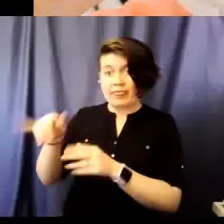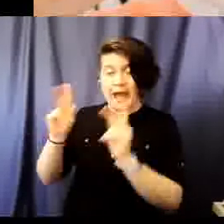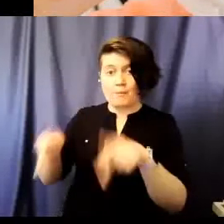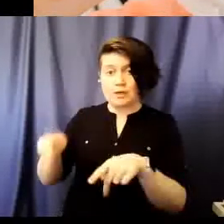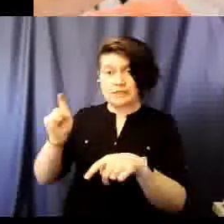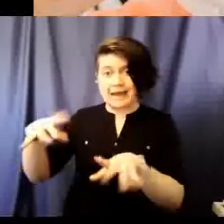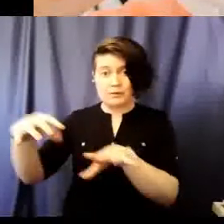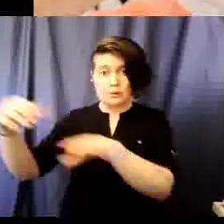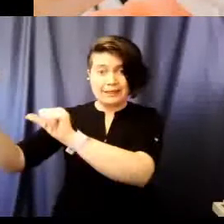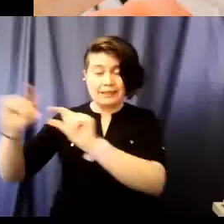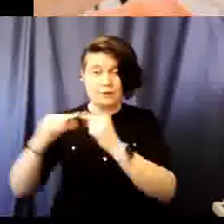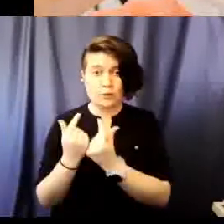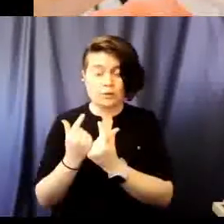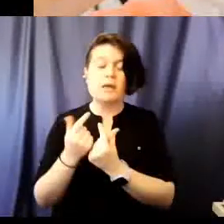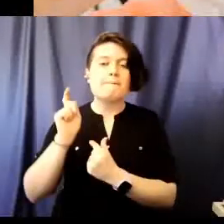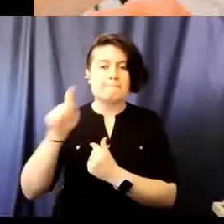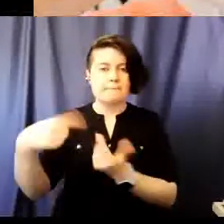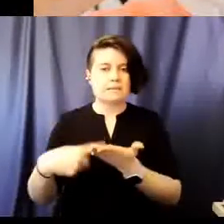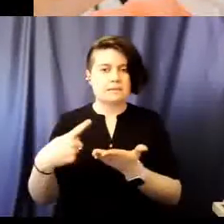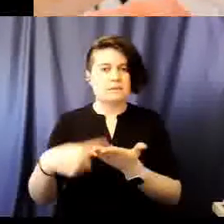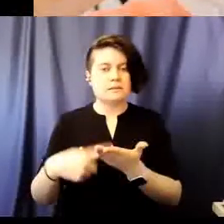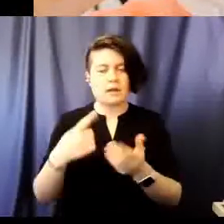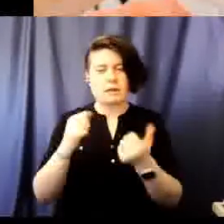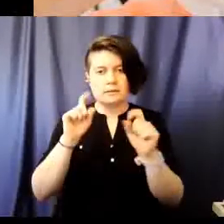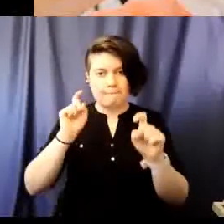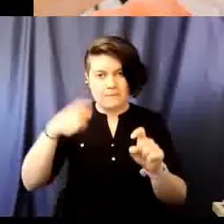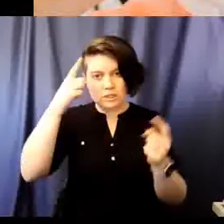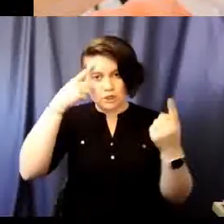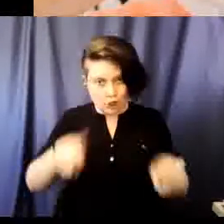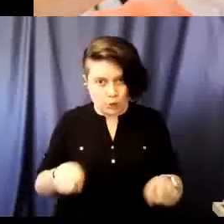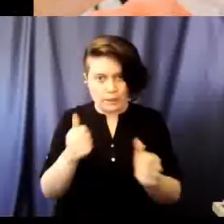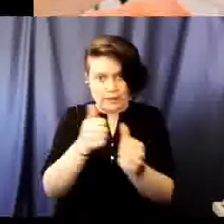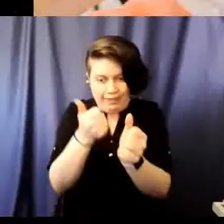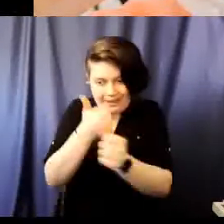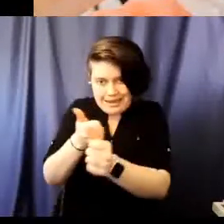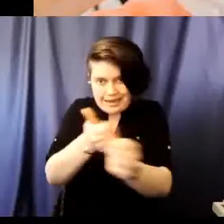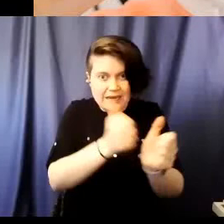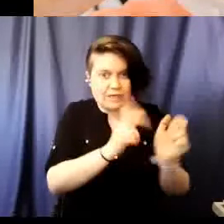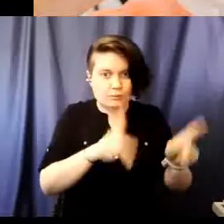needs to be discussed and agreed upon within the group.